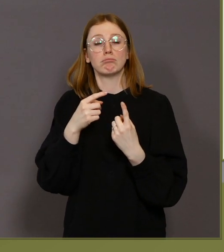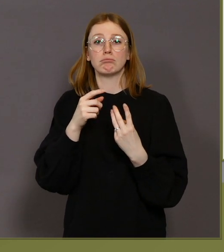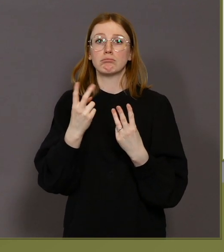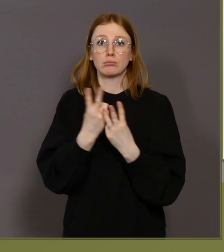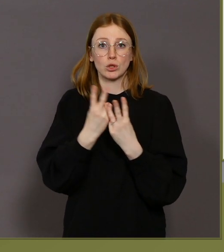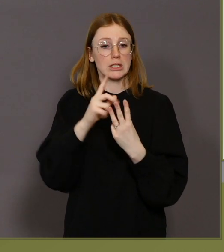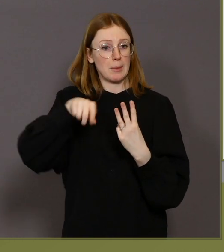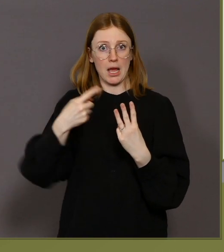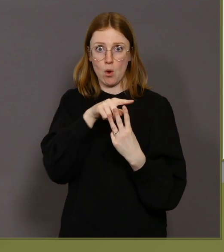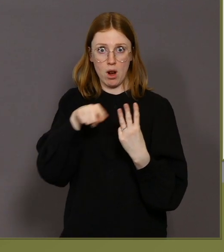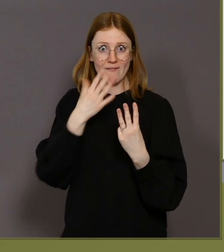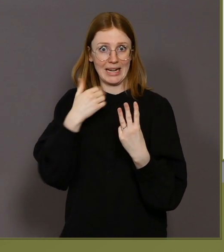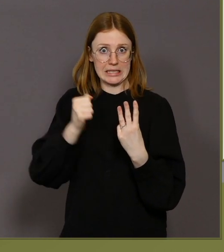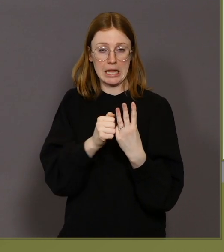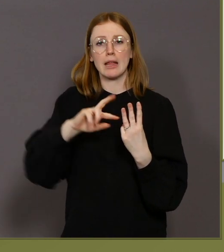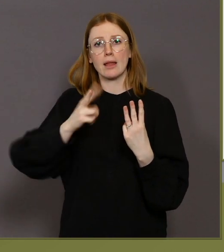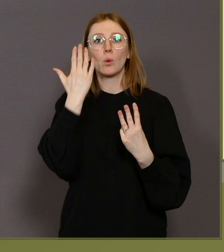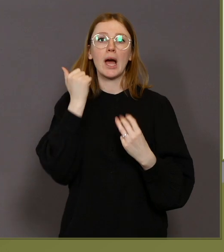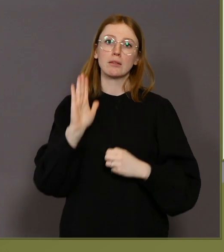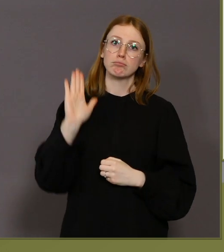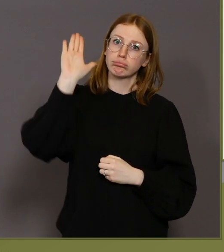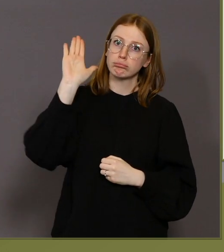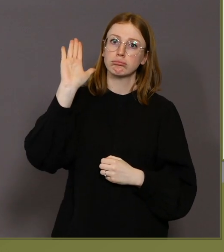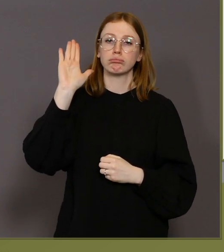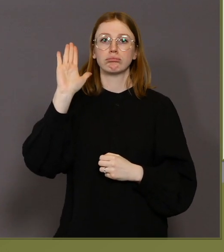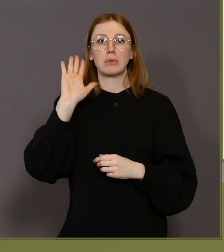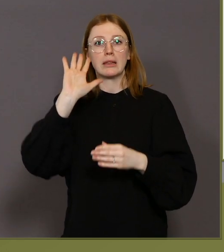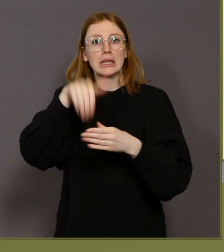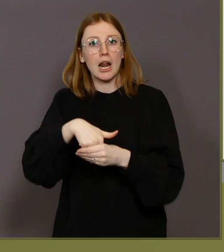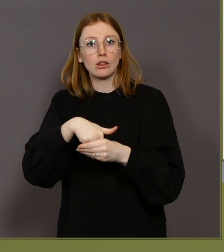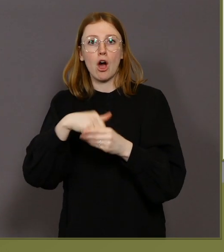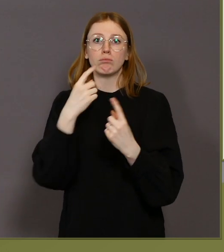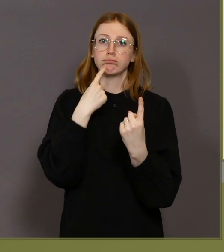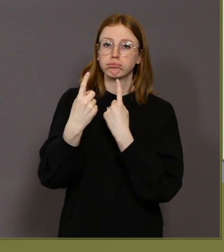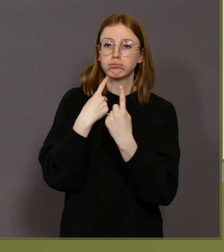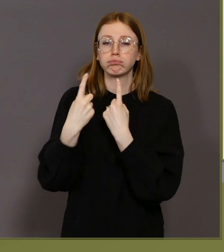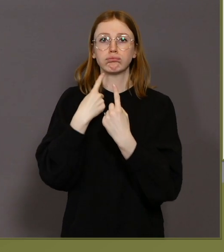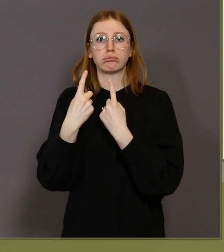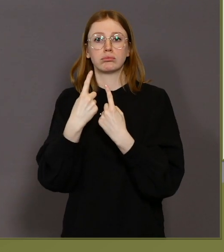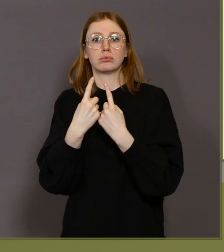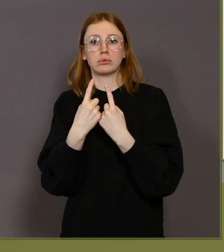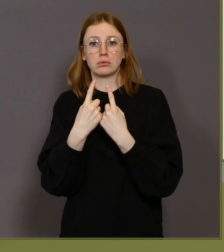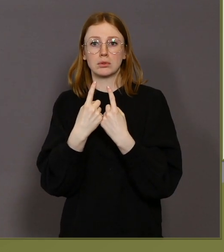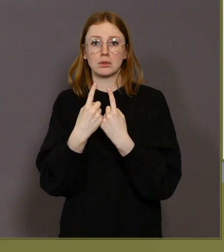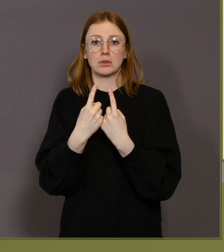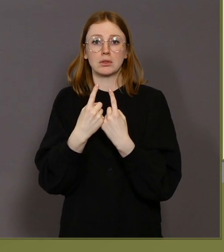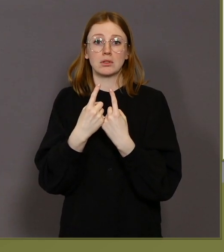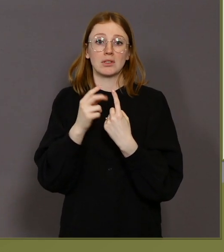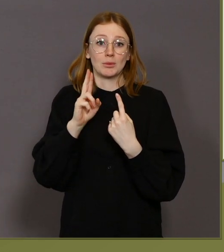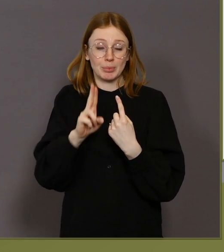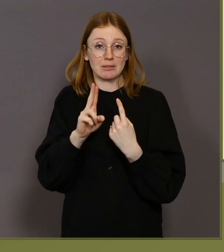hands on any of these channels, and then everything can be pulled together as